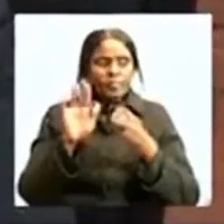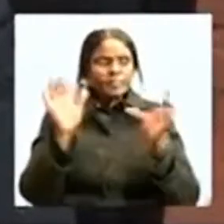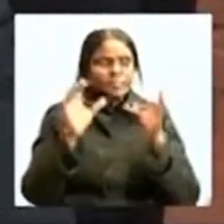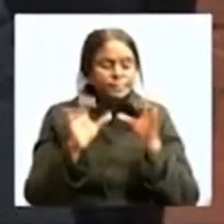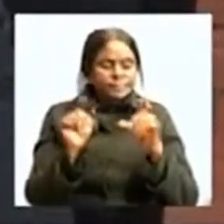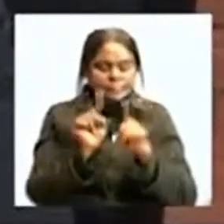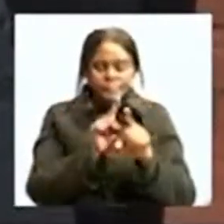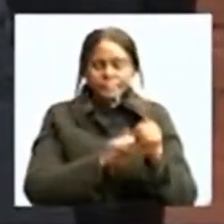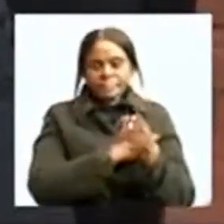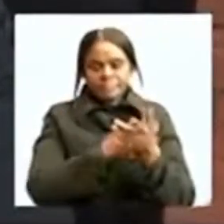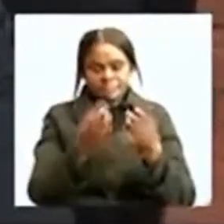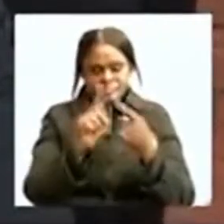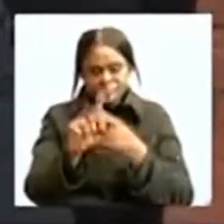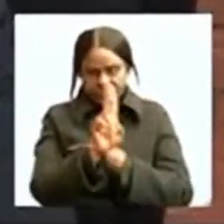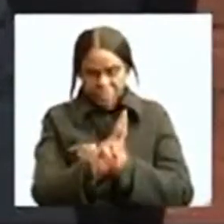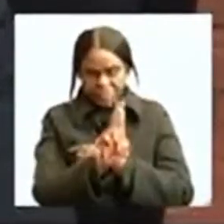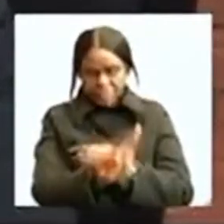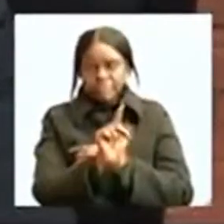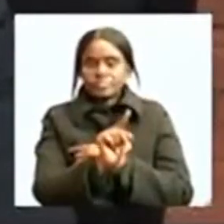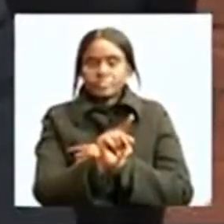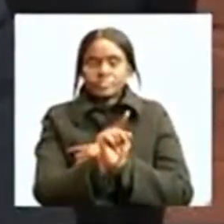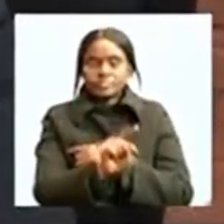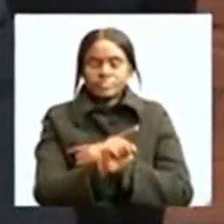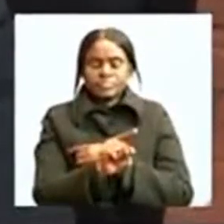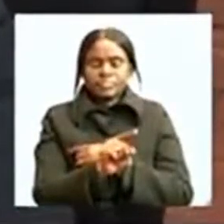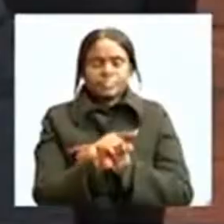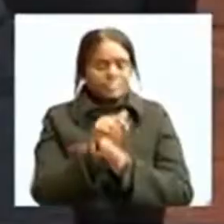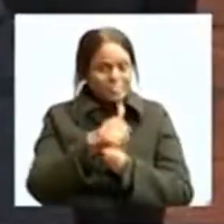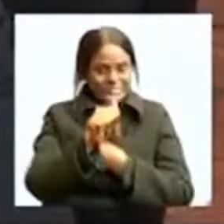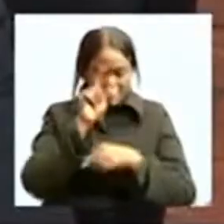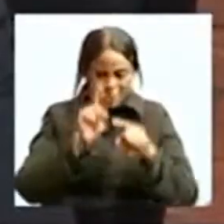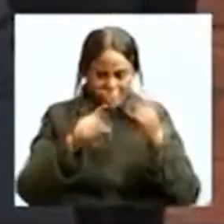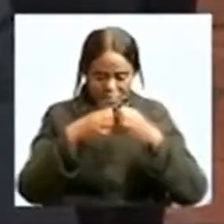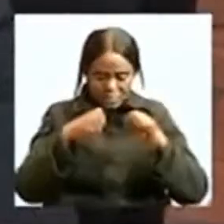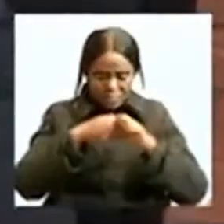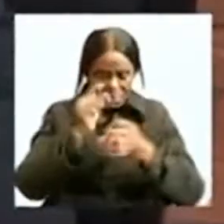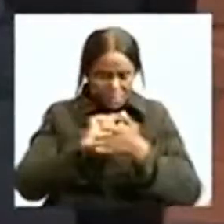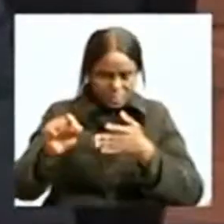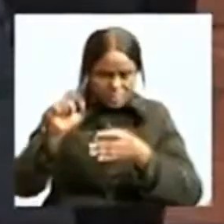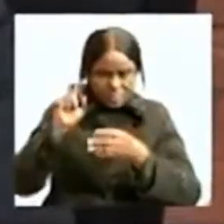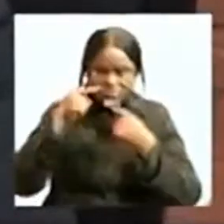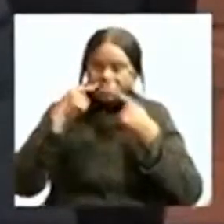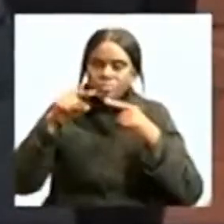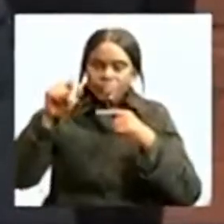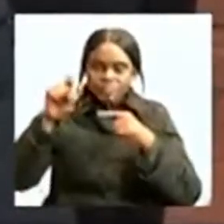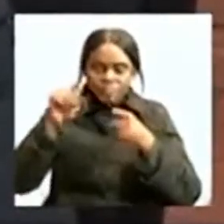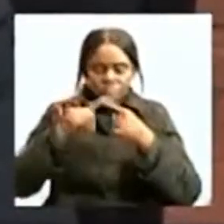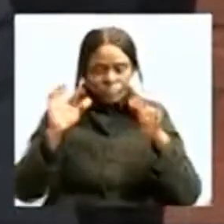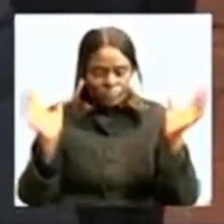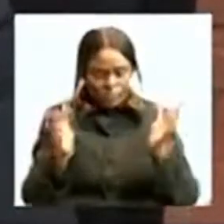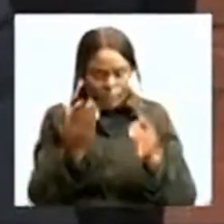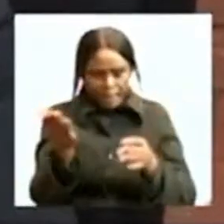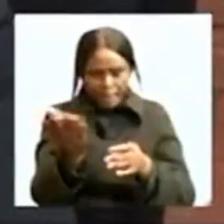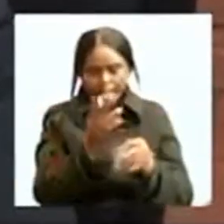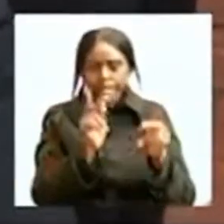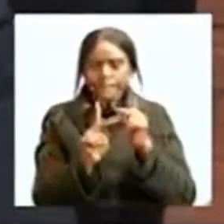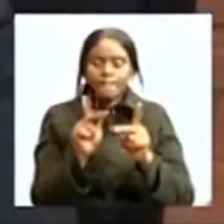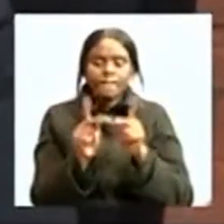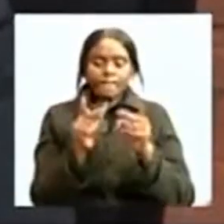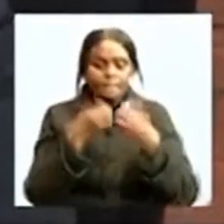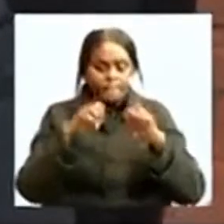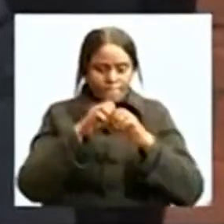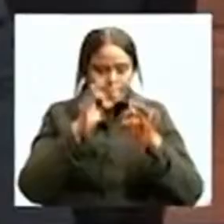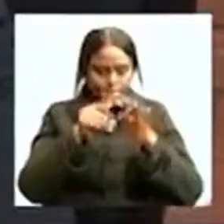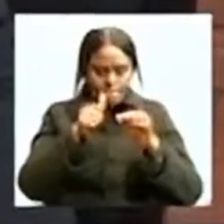are failing to utilize this. They can't even write actually demand notices to encourage these people. Even if